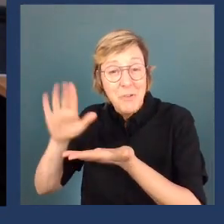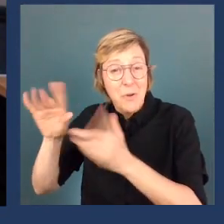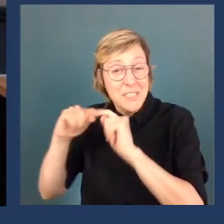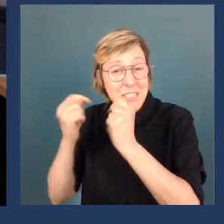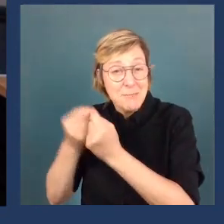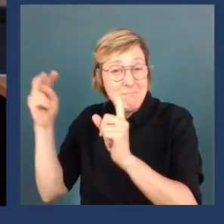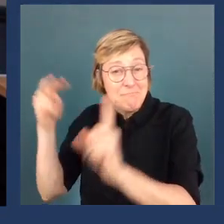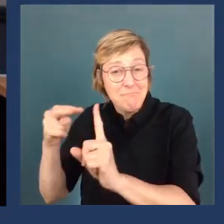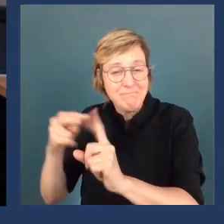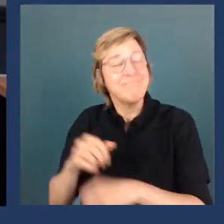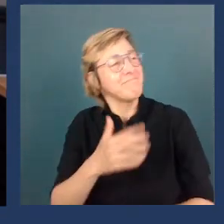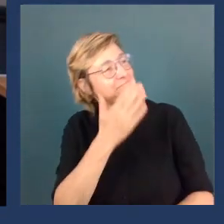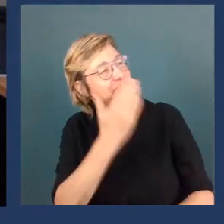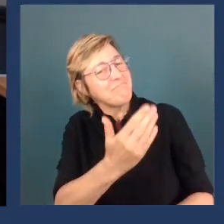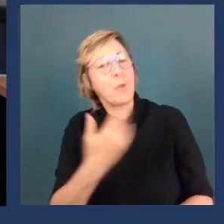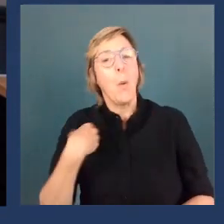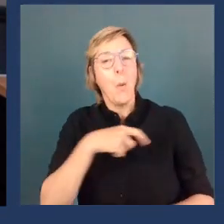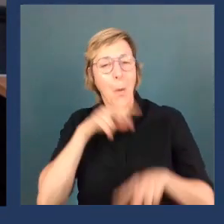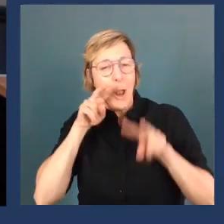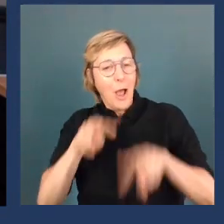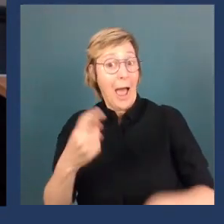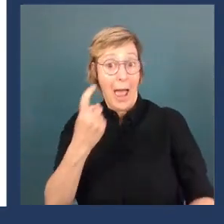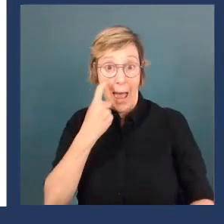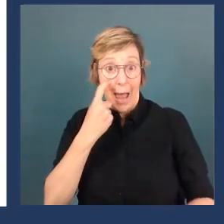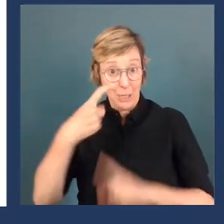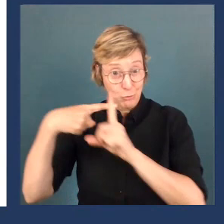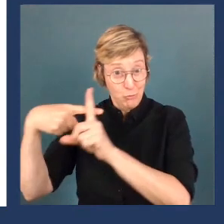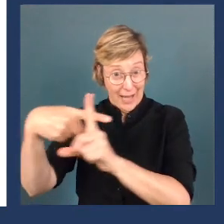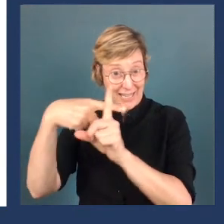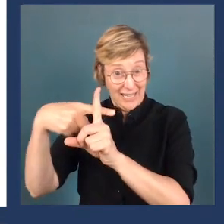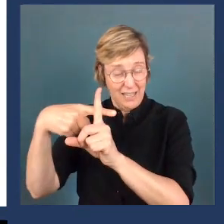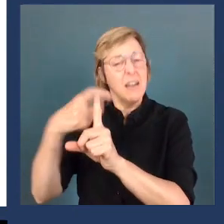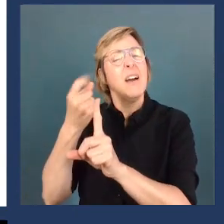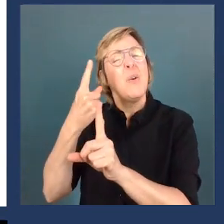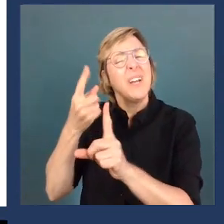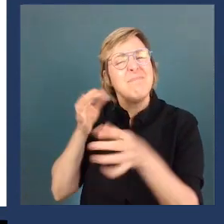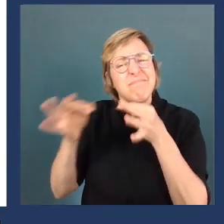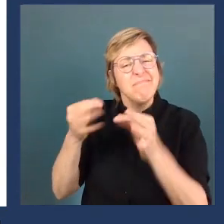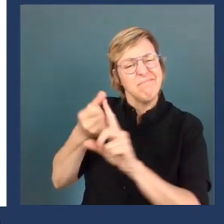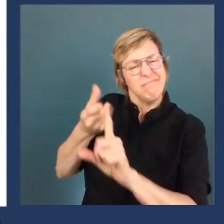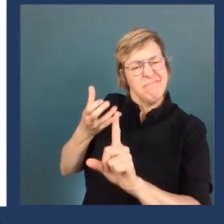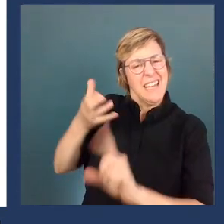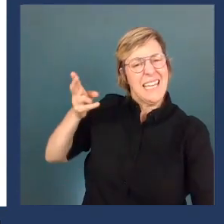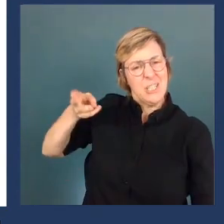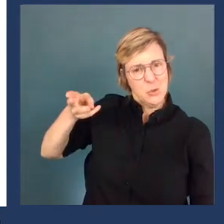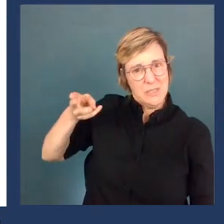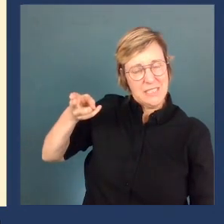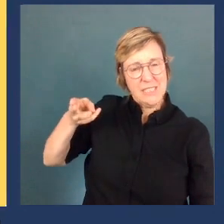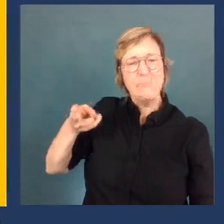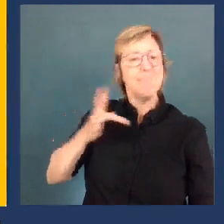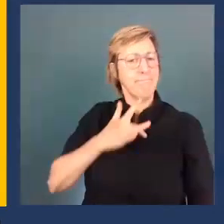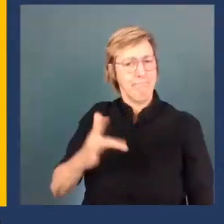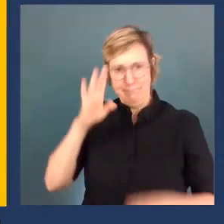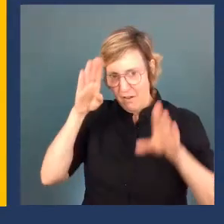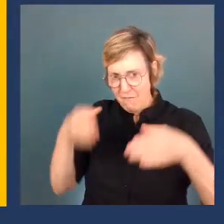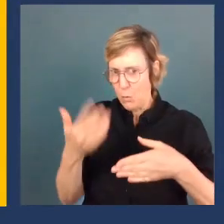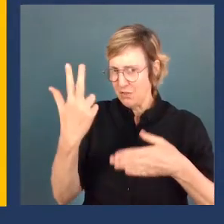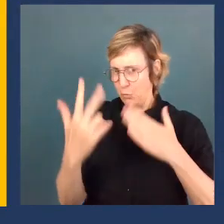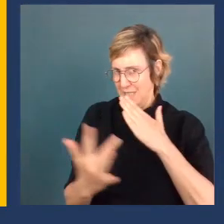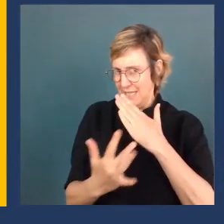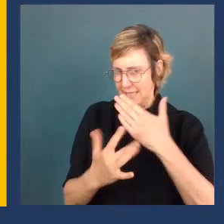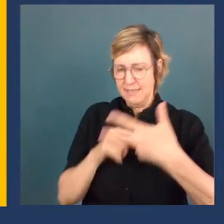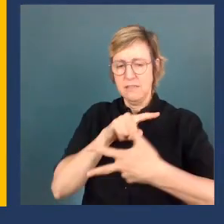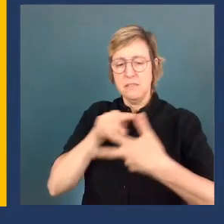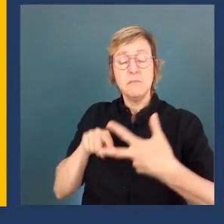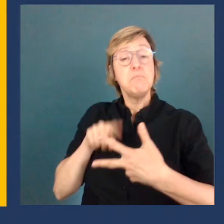forward towards eye tracking's future, we should quickly look at their past. So eye tracking has based around three main techniques. The first is